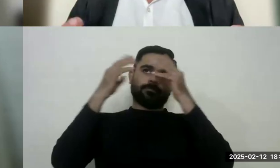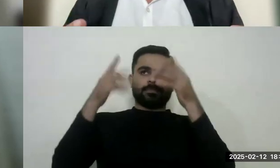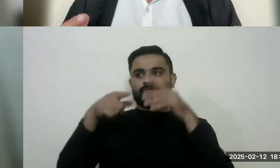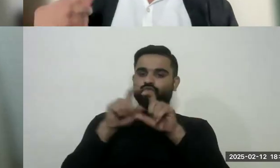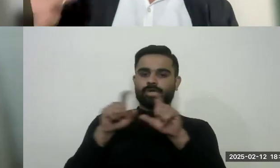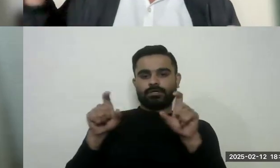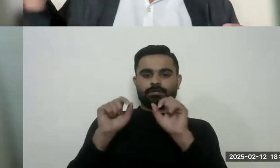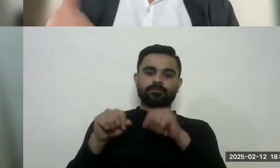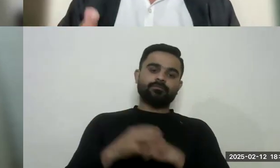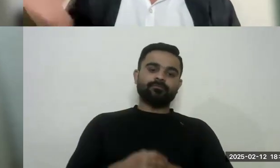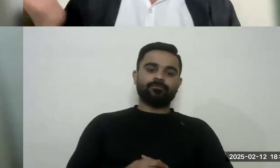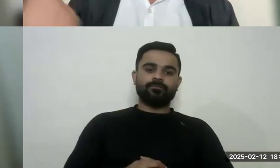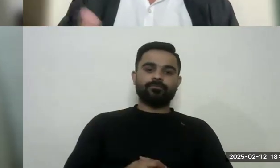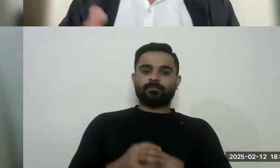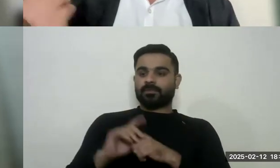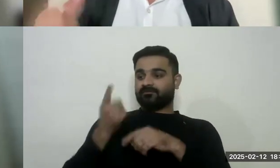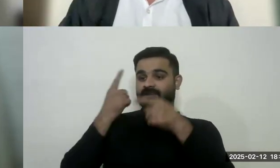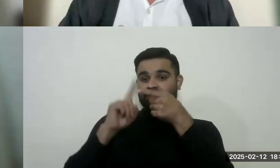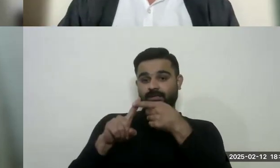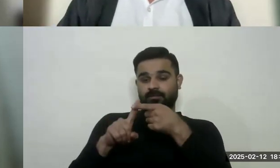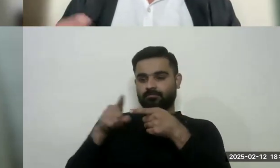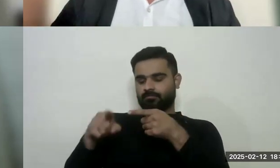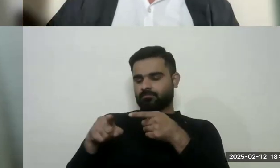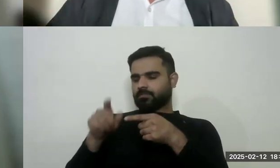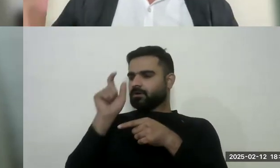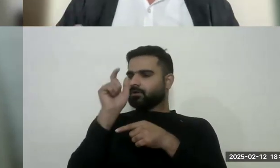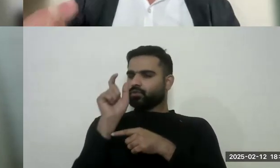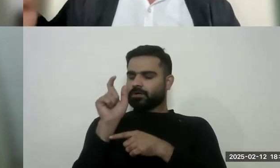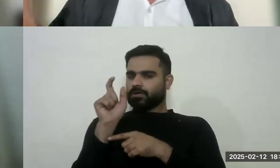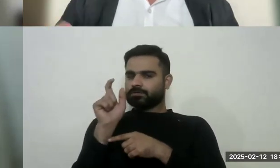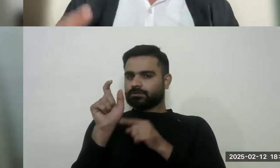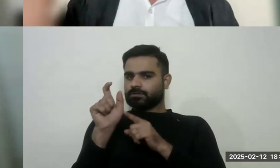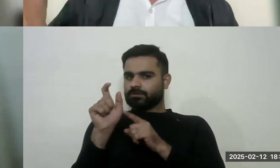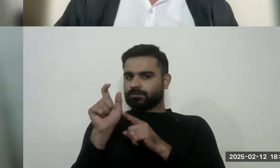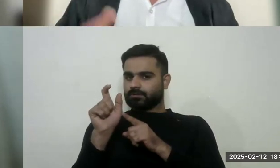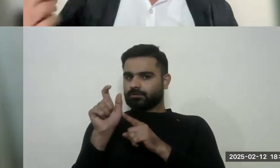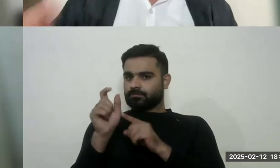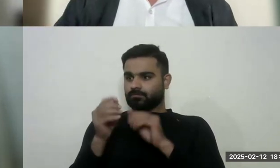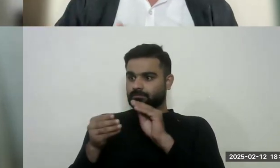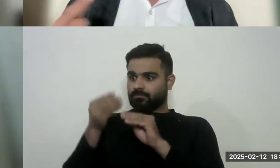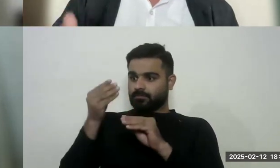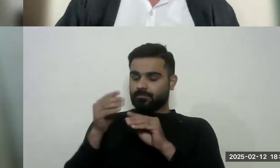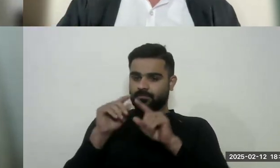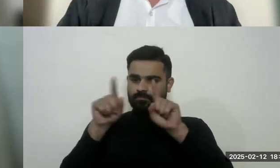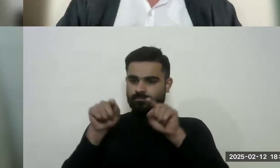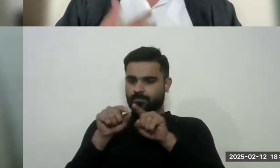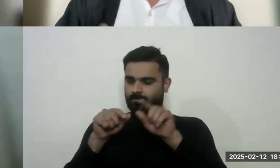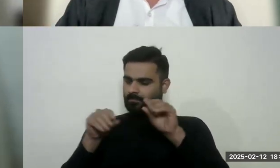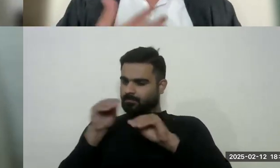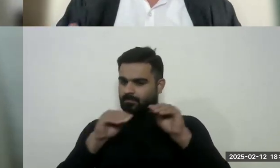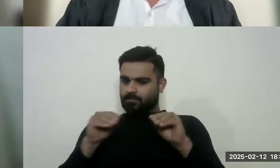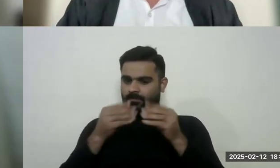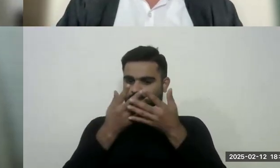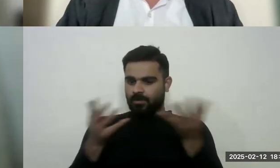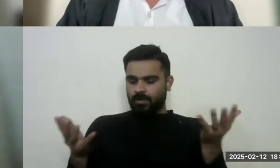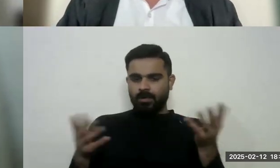thread and pearls, and you are stringing the pearls. It is like you are stringing more pearls as you are using English in